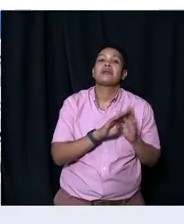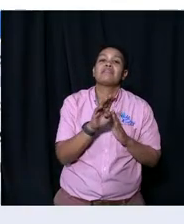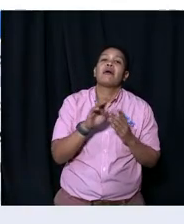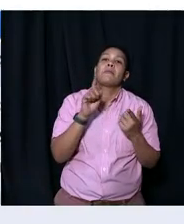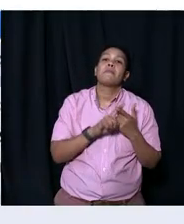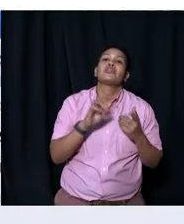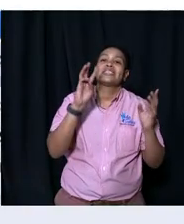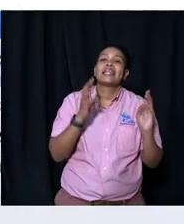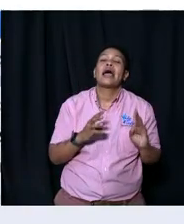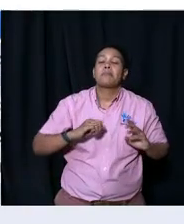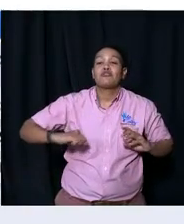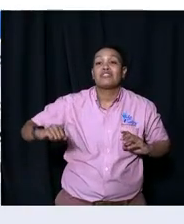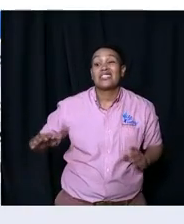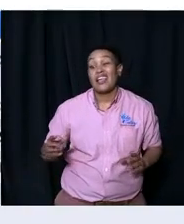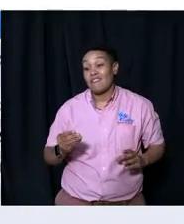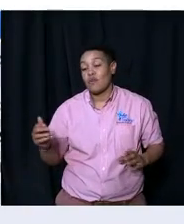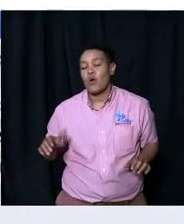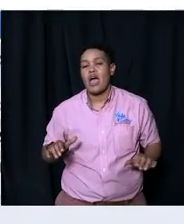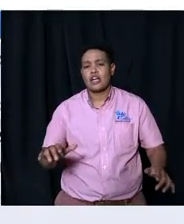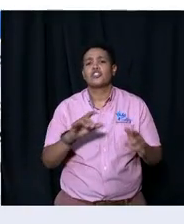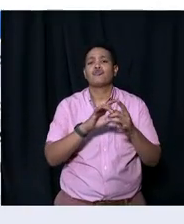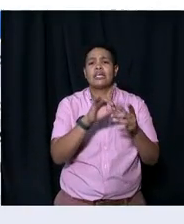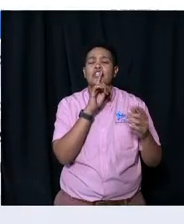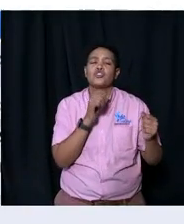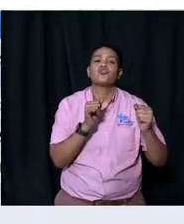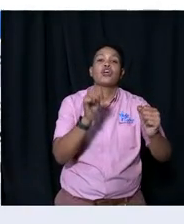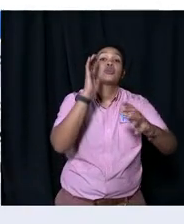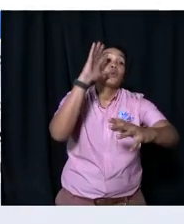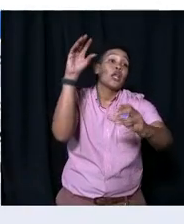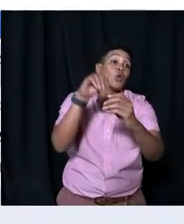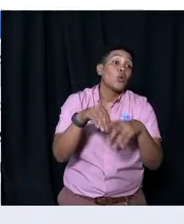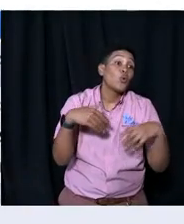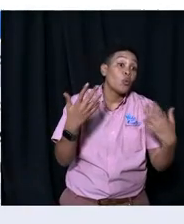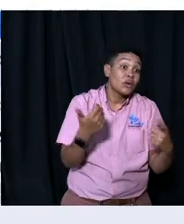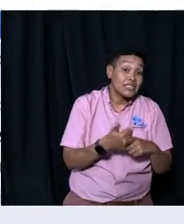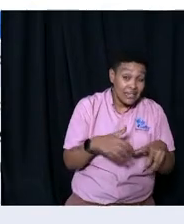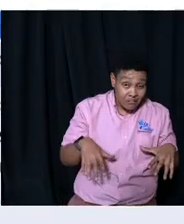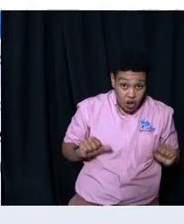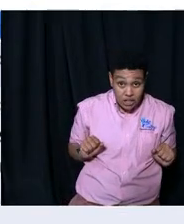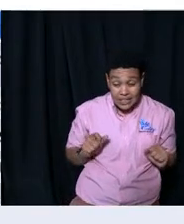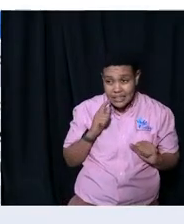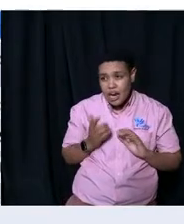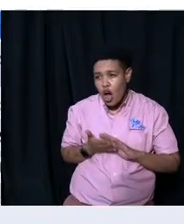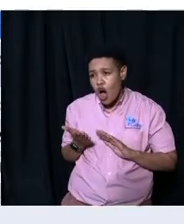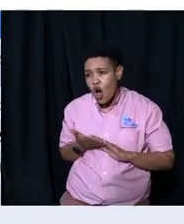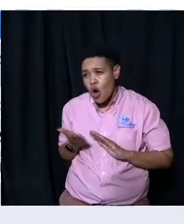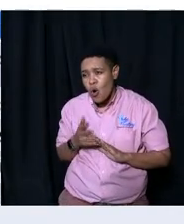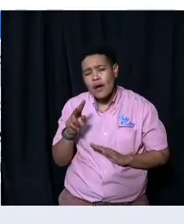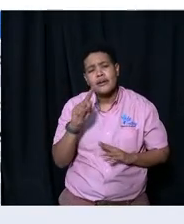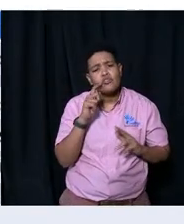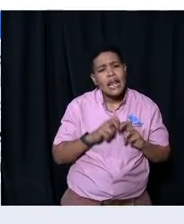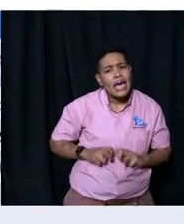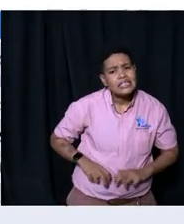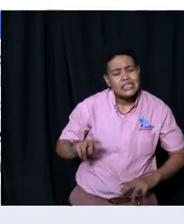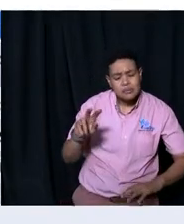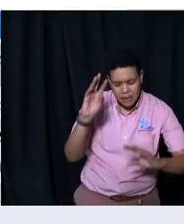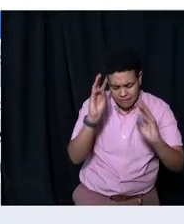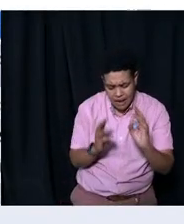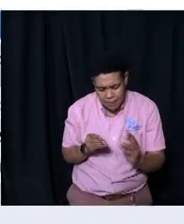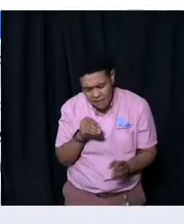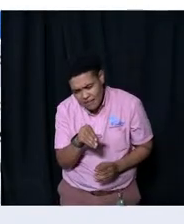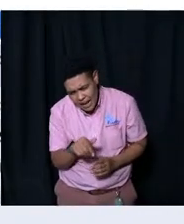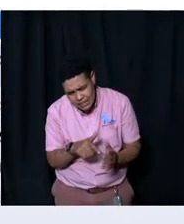resilience. And a few of the actions related to this strategy would include undertaking on an ongoing basis assessments of climate